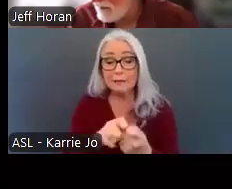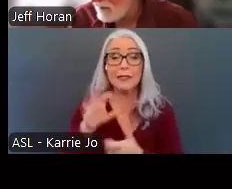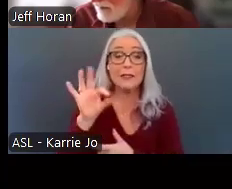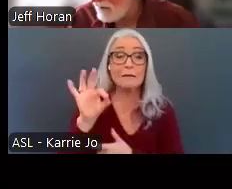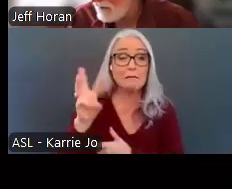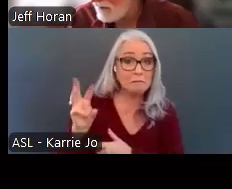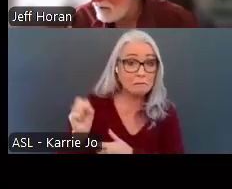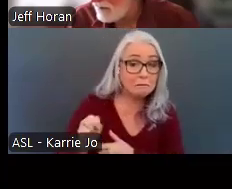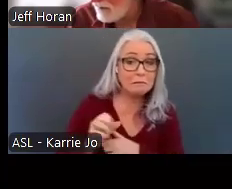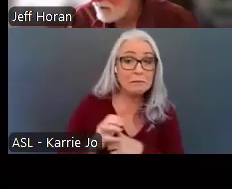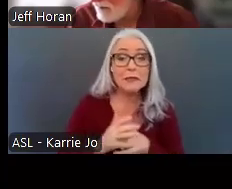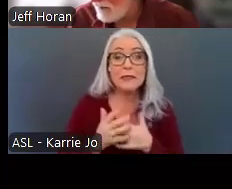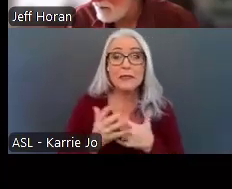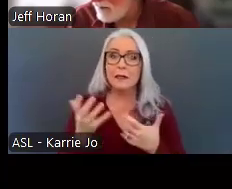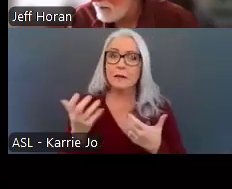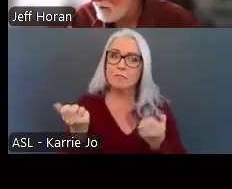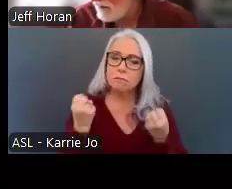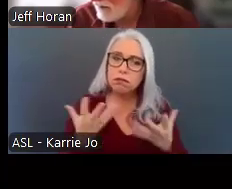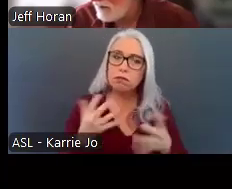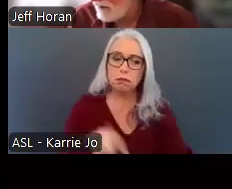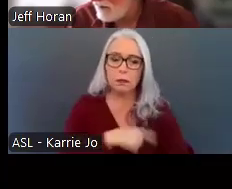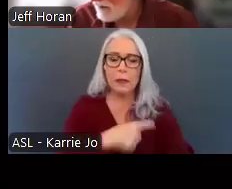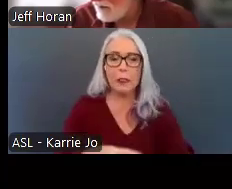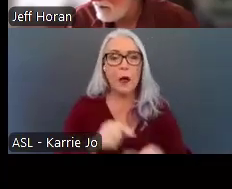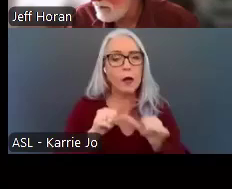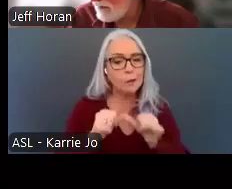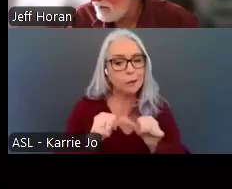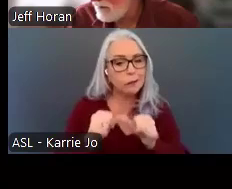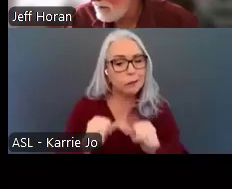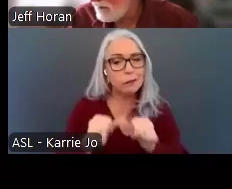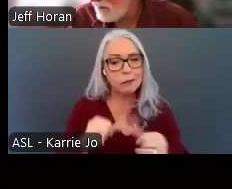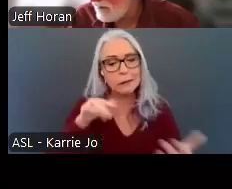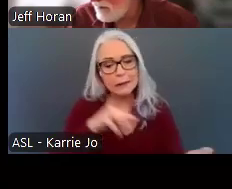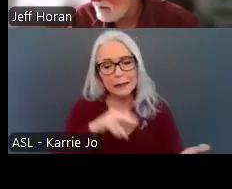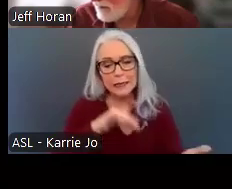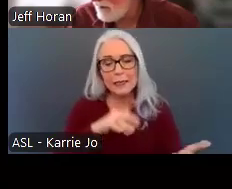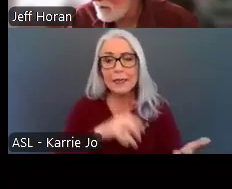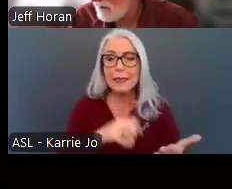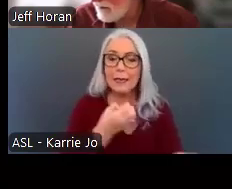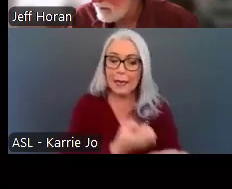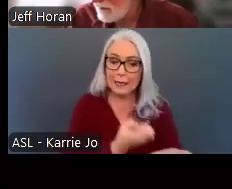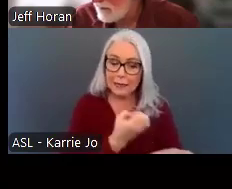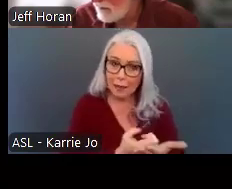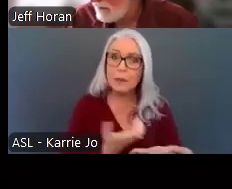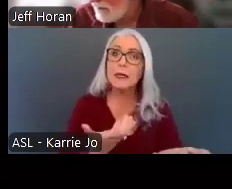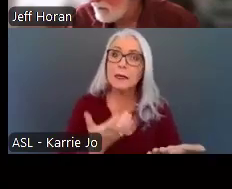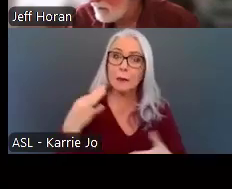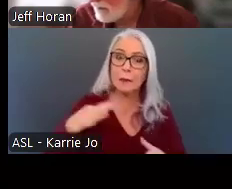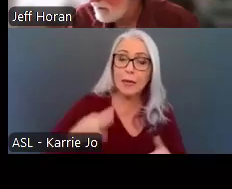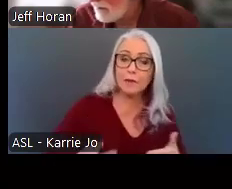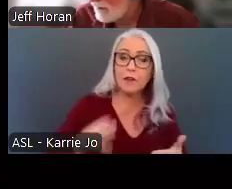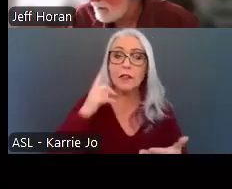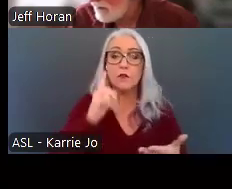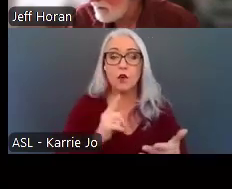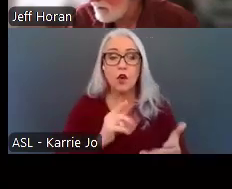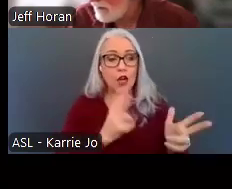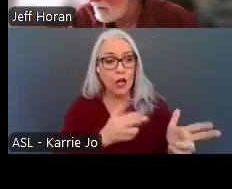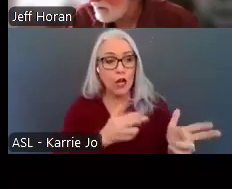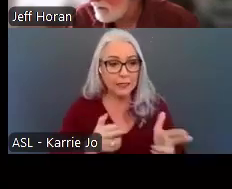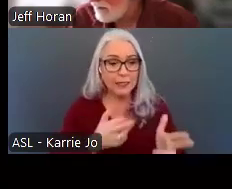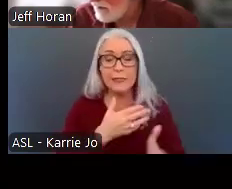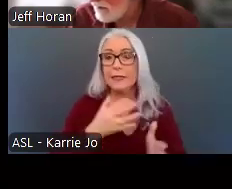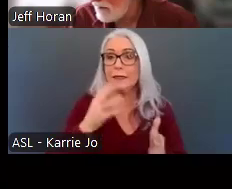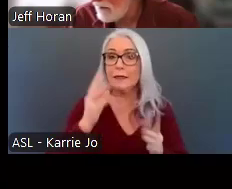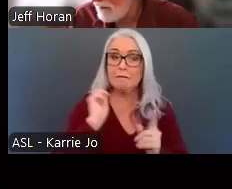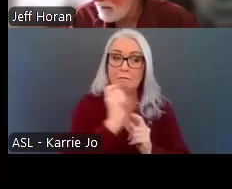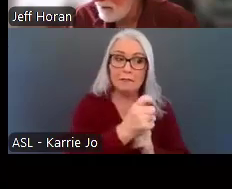know, Fish and Wildlife Service has done a long-term study on the economic benefits of hunting, fishing, and wildlife viewing, contributing billions of